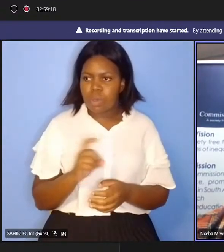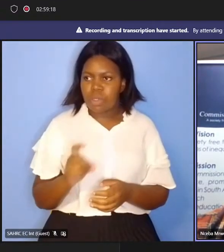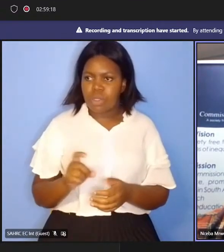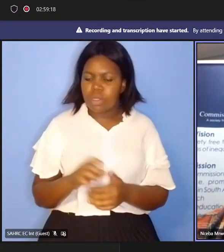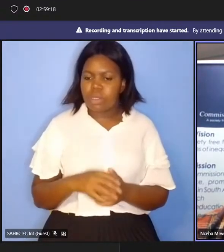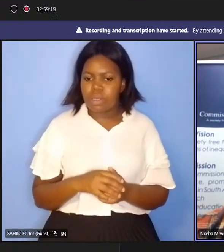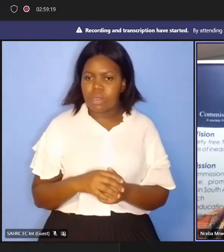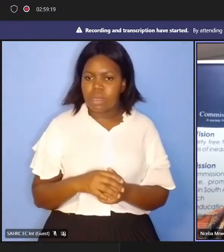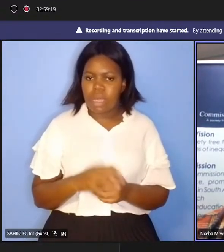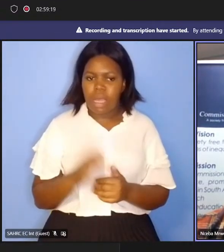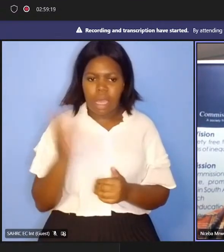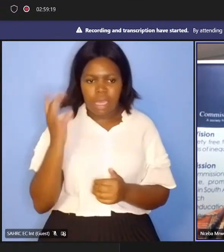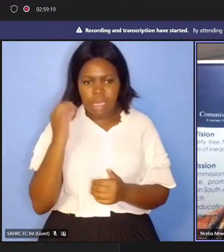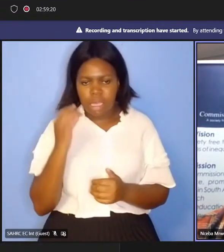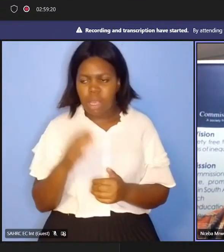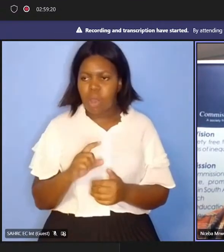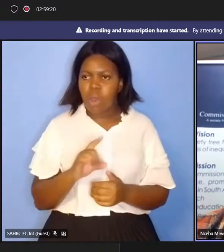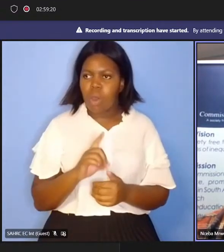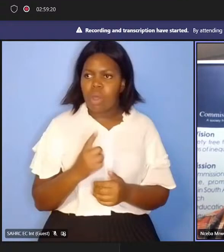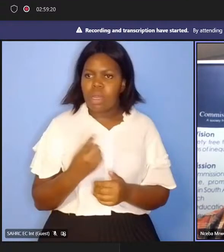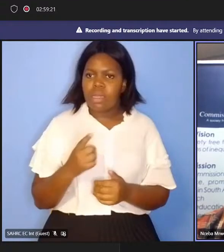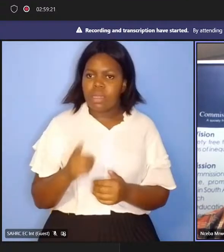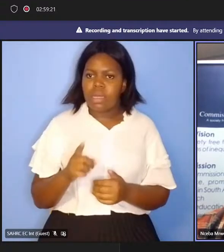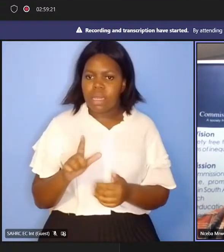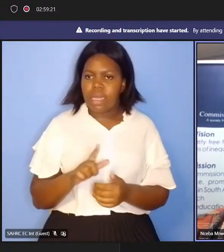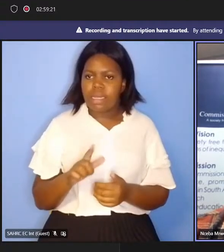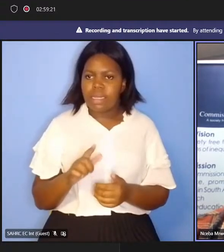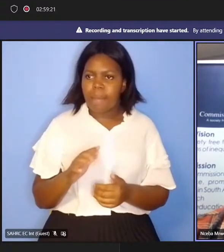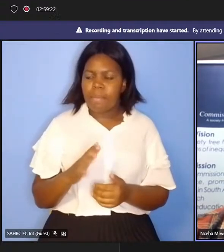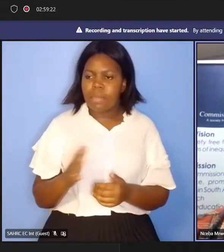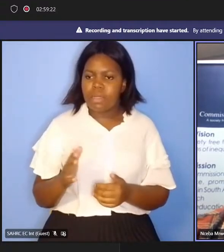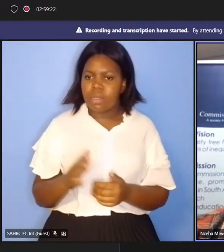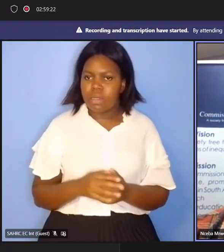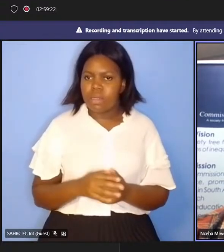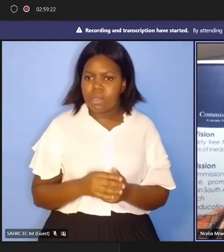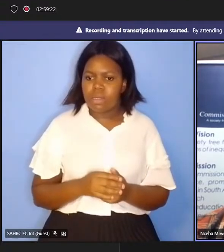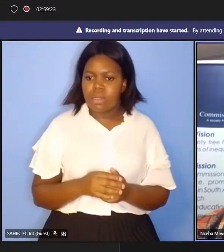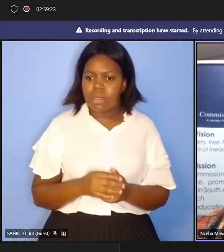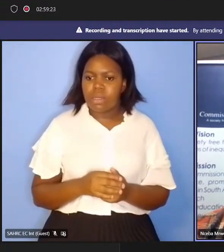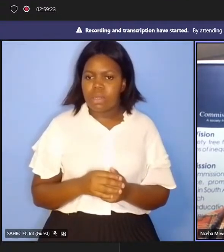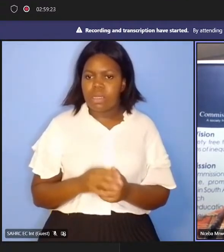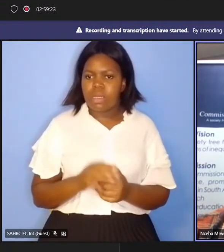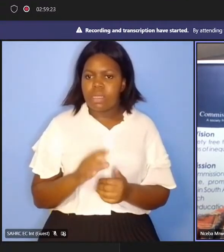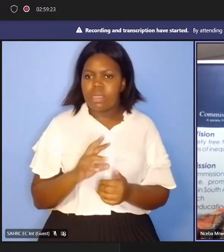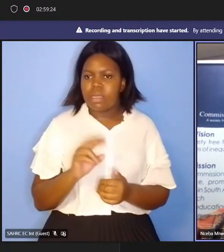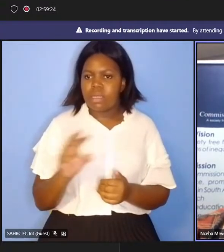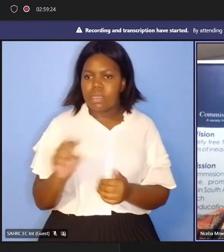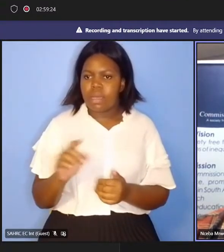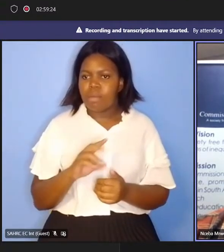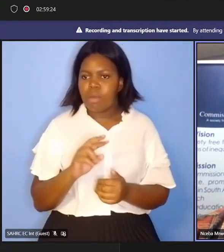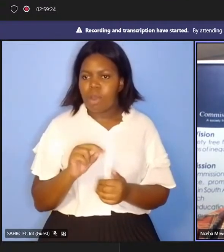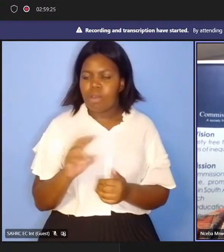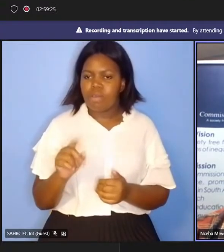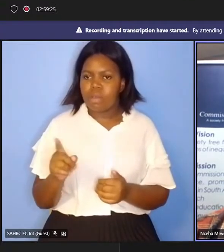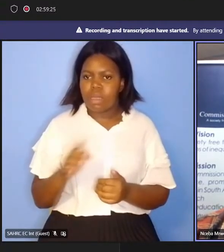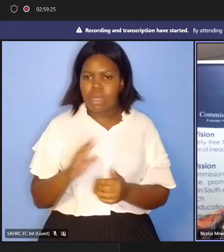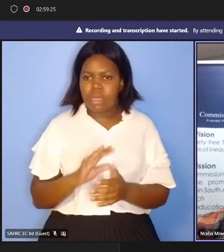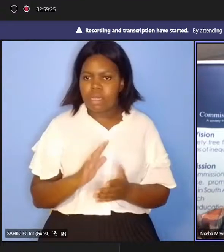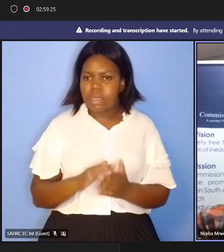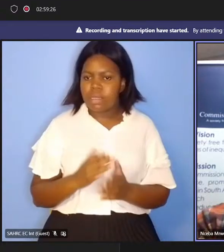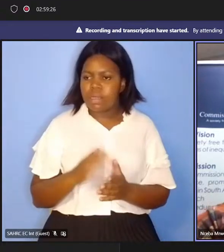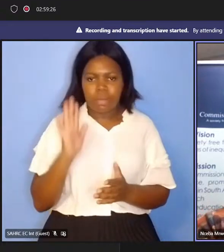the latter part where he said maybe they should take some of the recommendation into what you are going to submit as